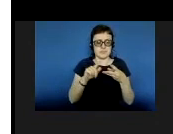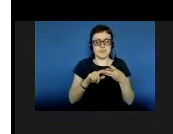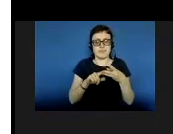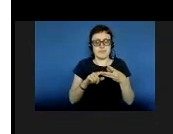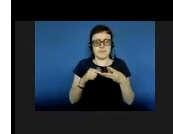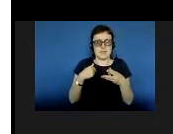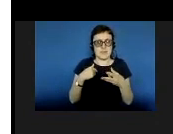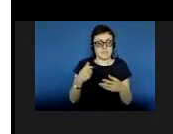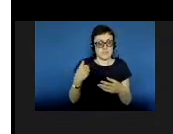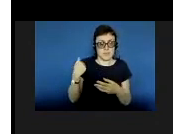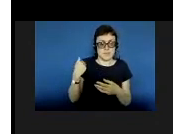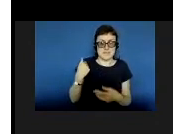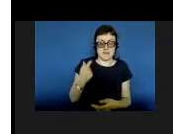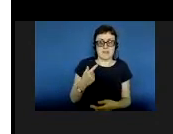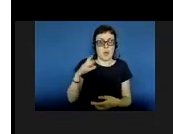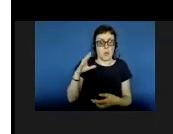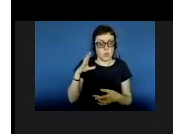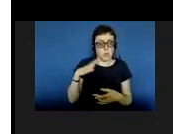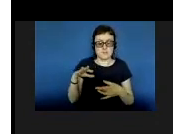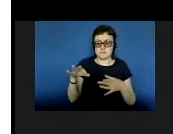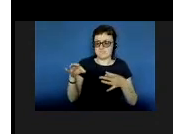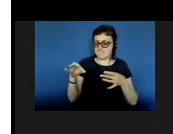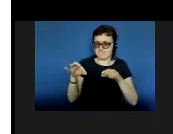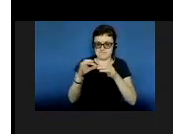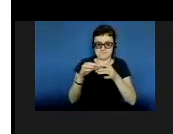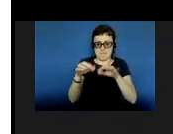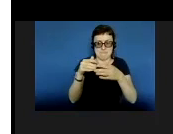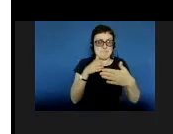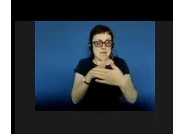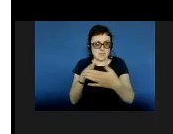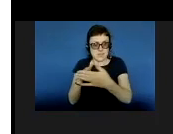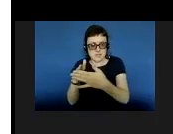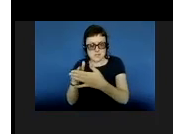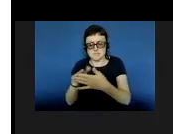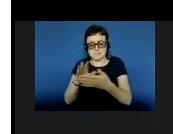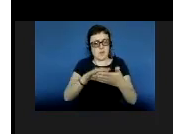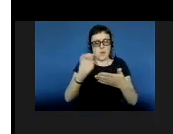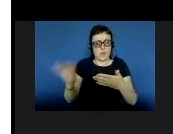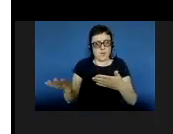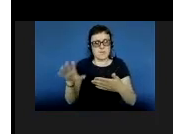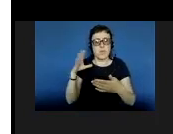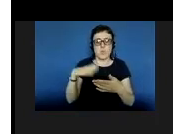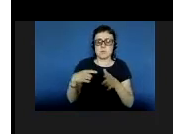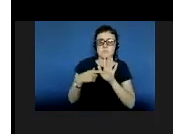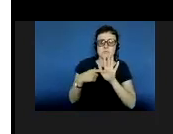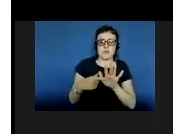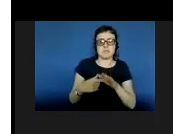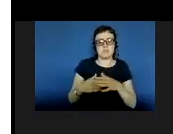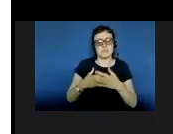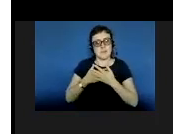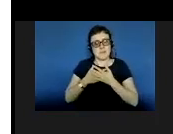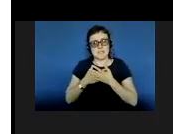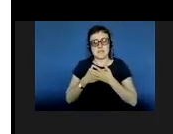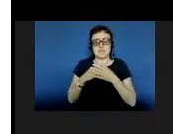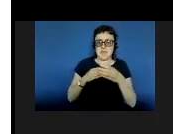this project to cut the red tape restraints and reconnect the compassion, empathy, and context of those of us that live with mental illness, past,